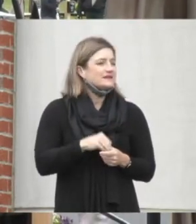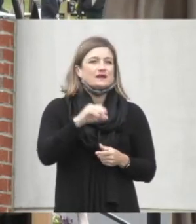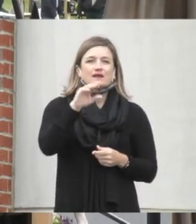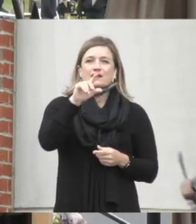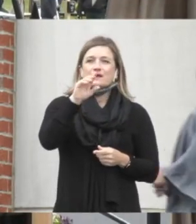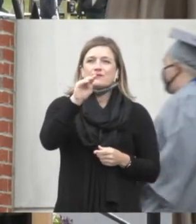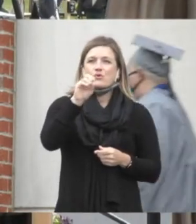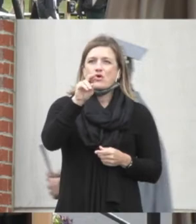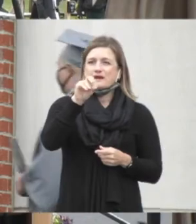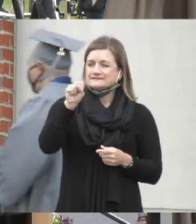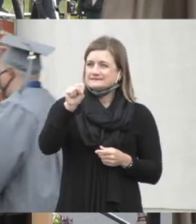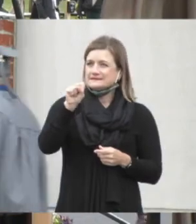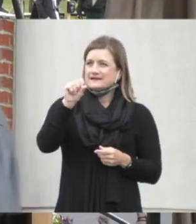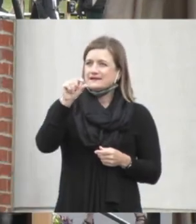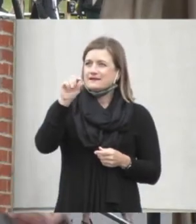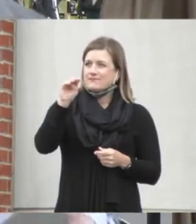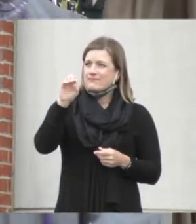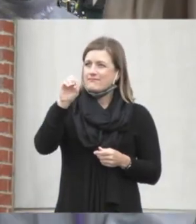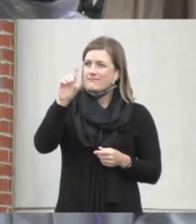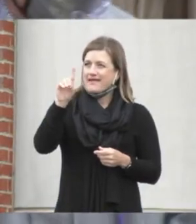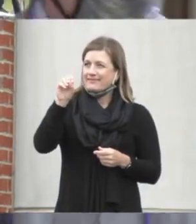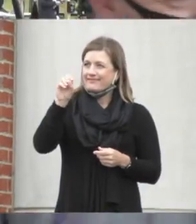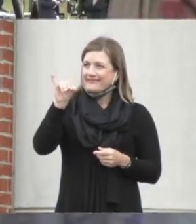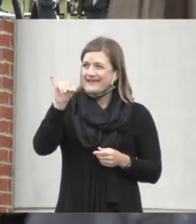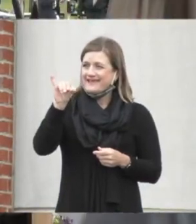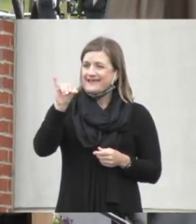Lauren Smedley, GED.